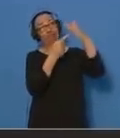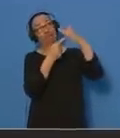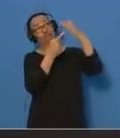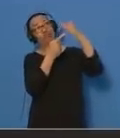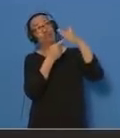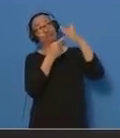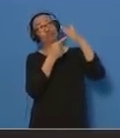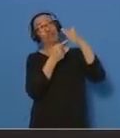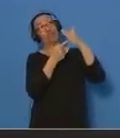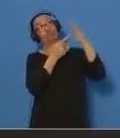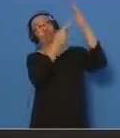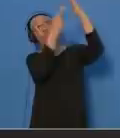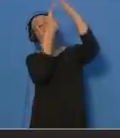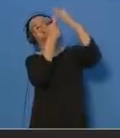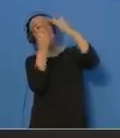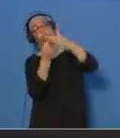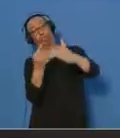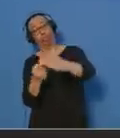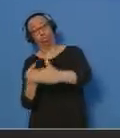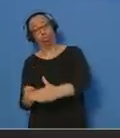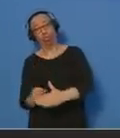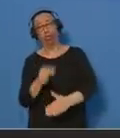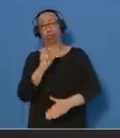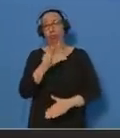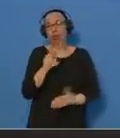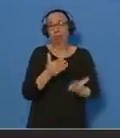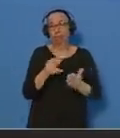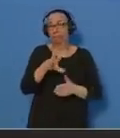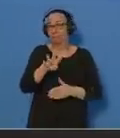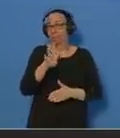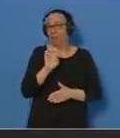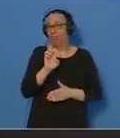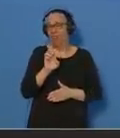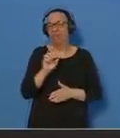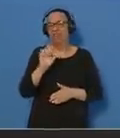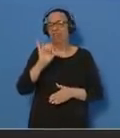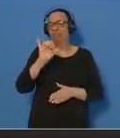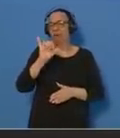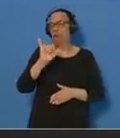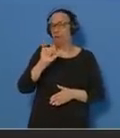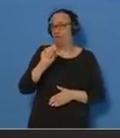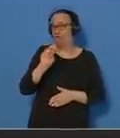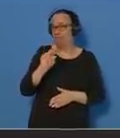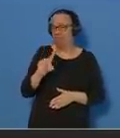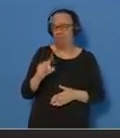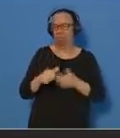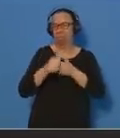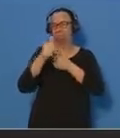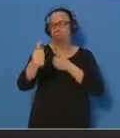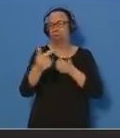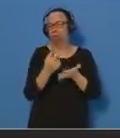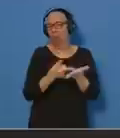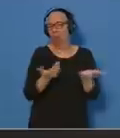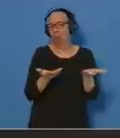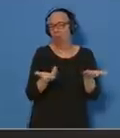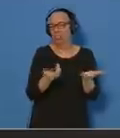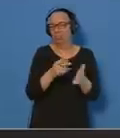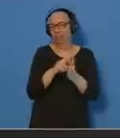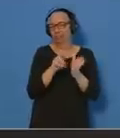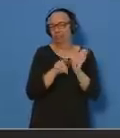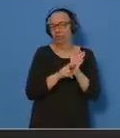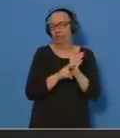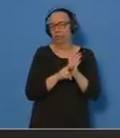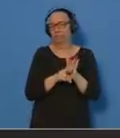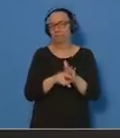down 300-400 yards away? What is the protocol for this person? It's actually a very good question. So let's just go by, we all